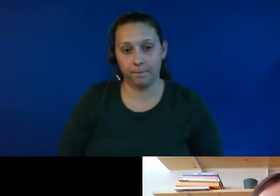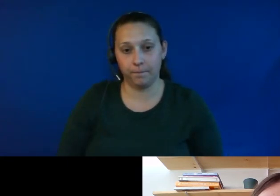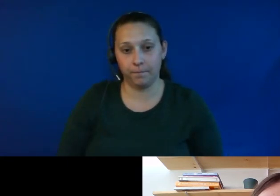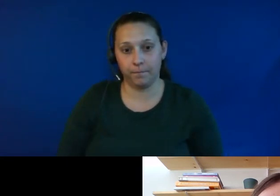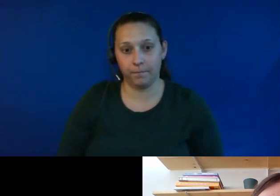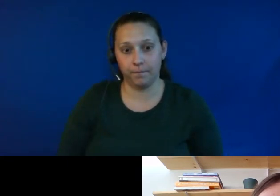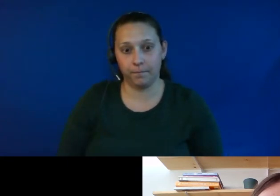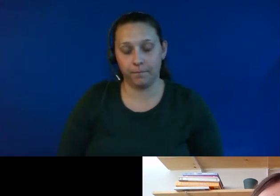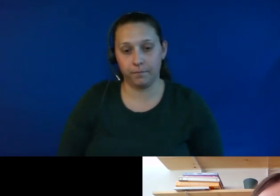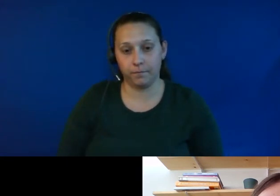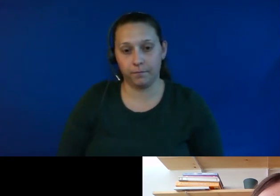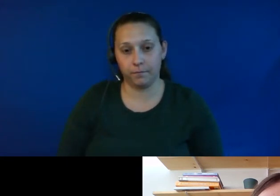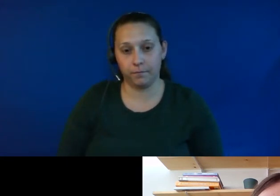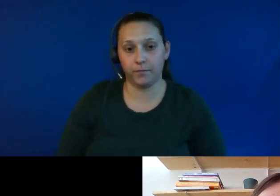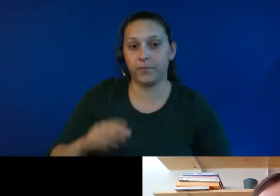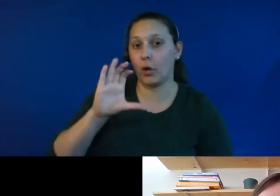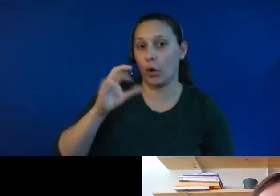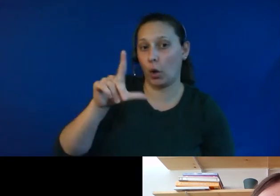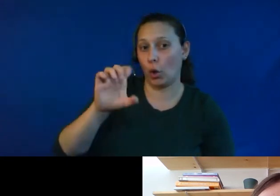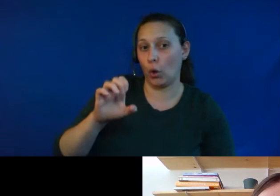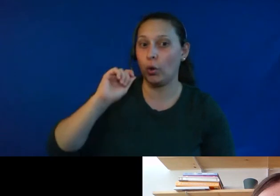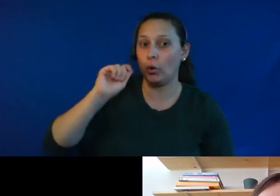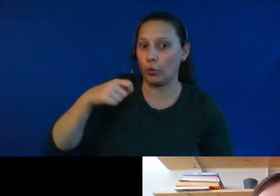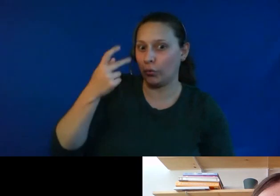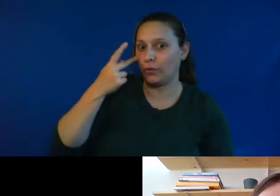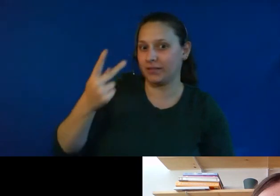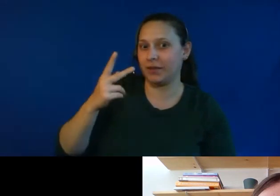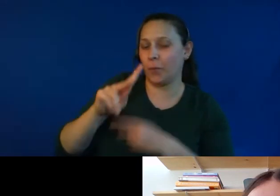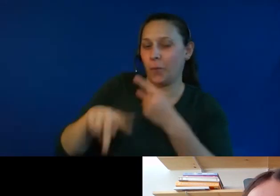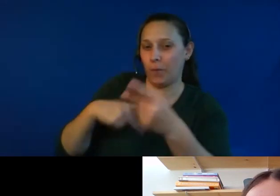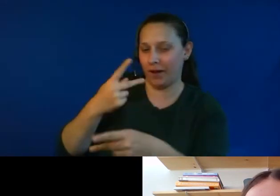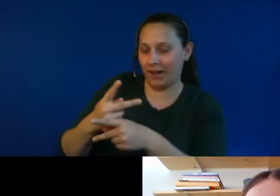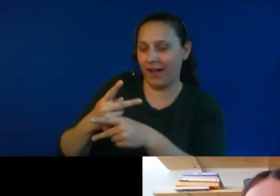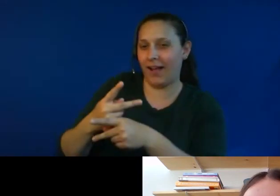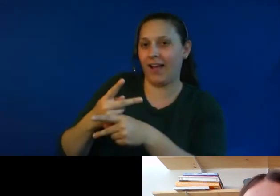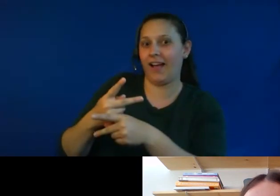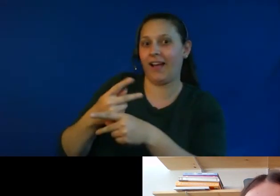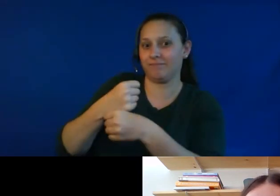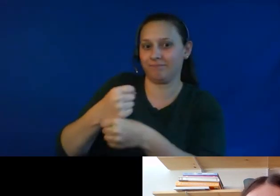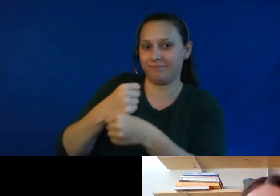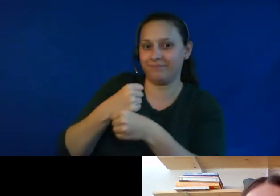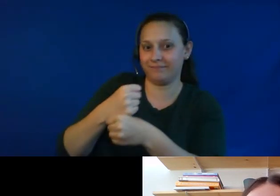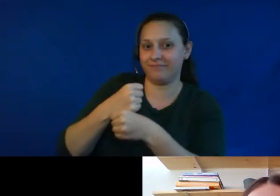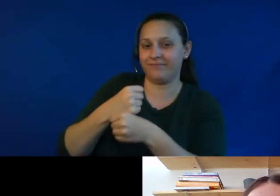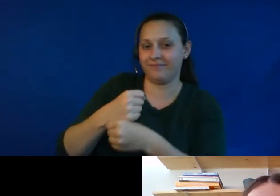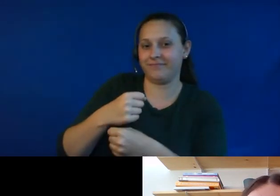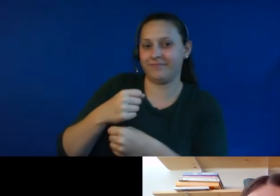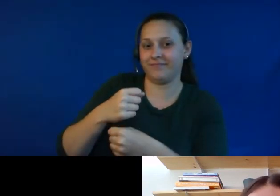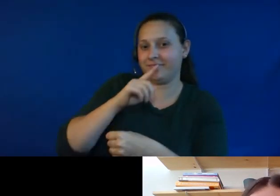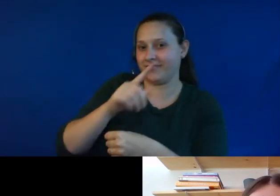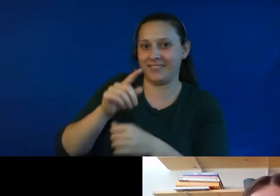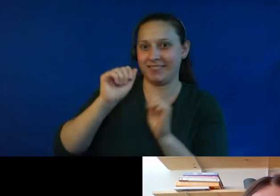Cool to see what kind of manufacturing applications the array ecosystem